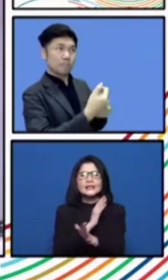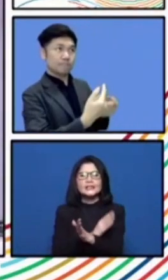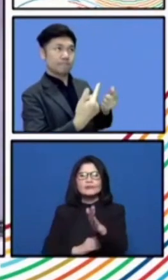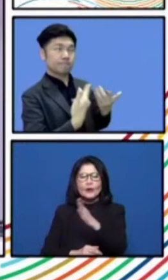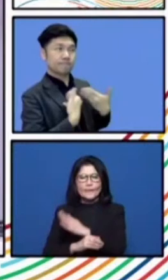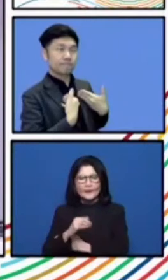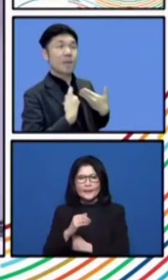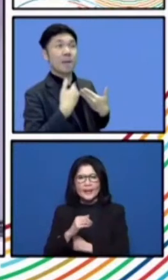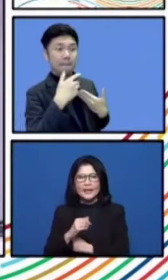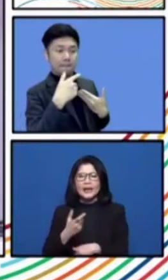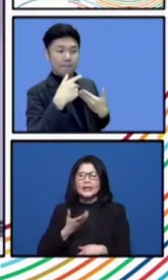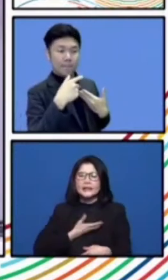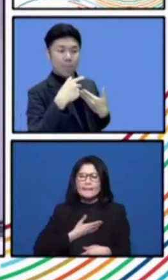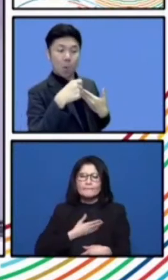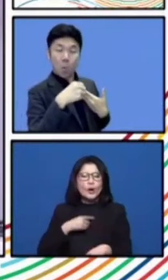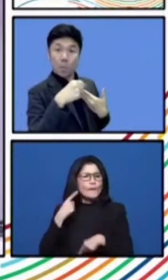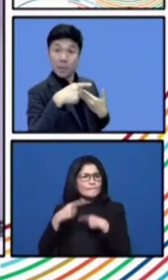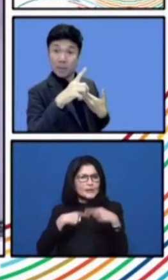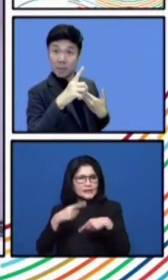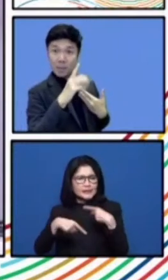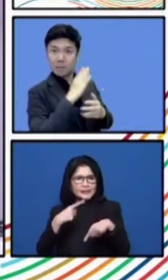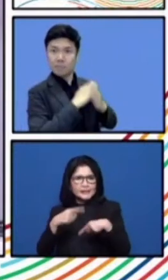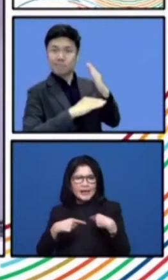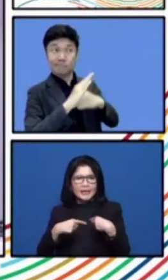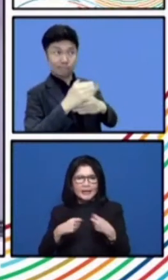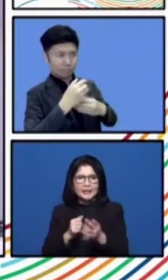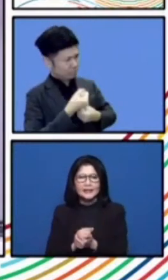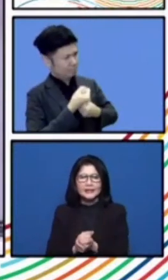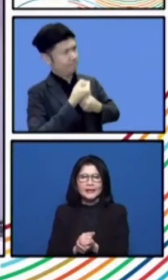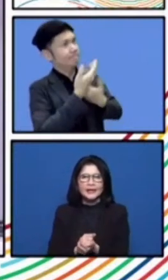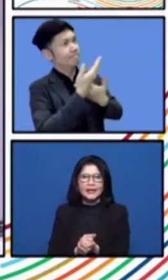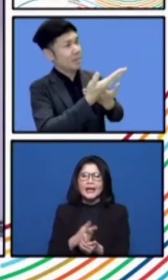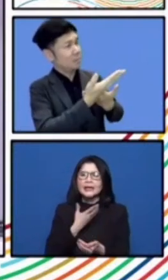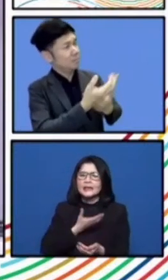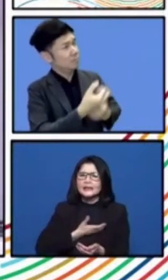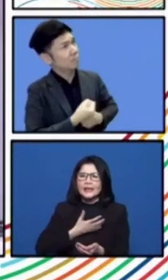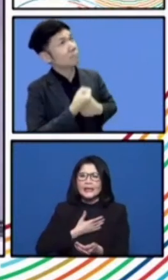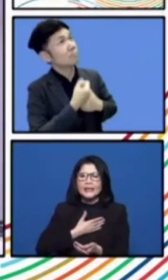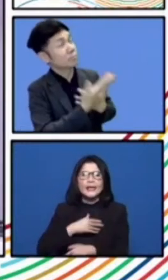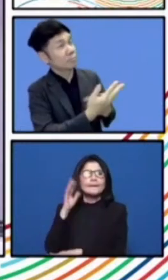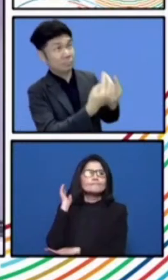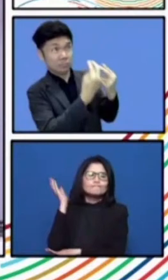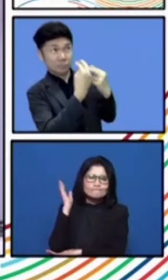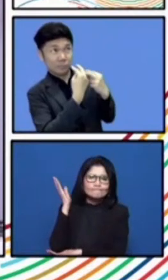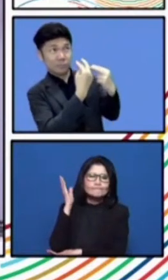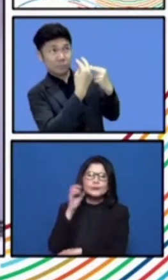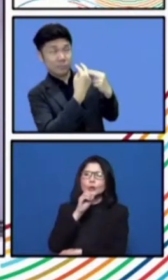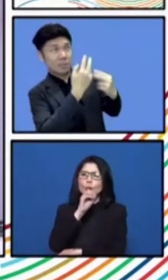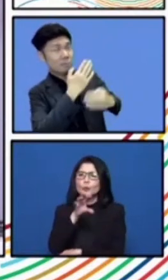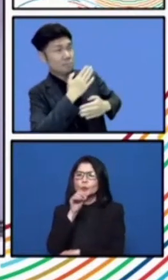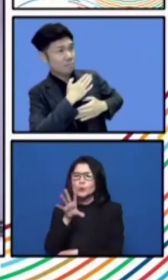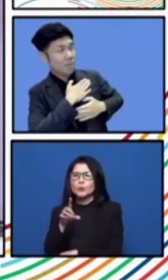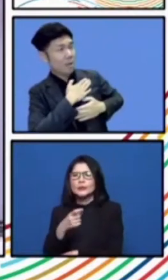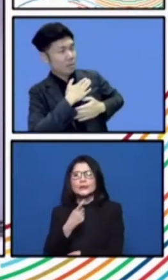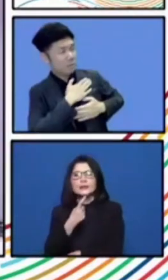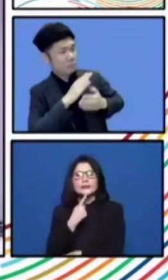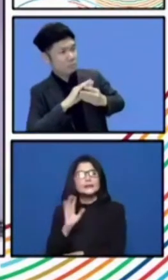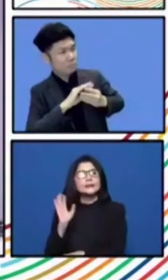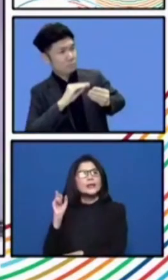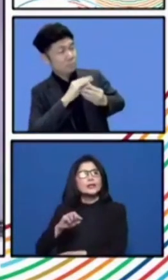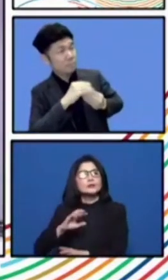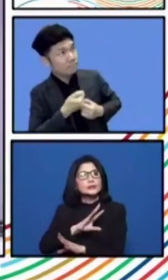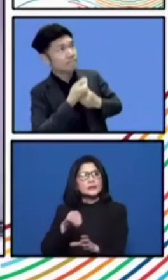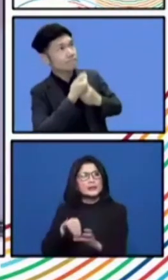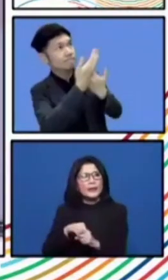we want to to frame and change the narrative and therefore we must engage at um here in